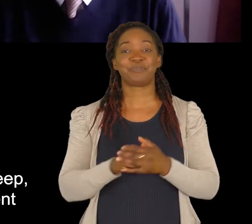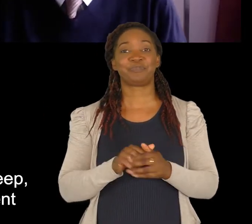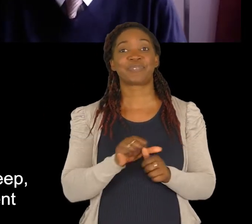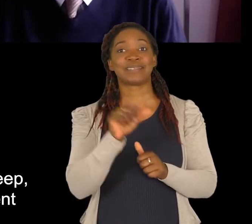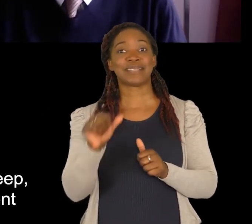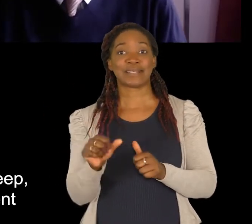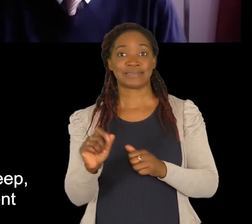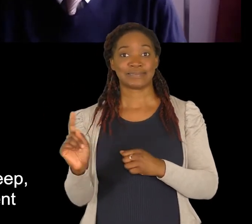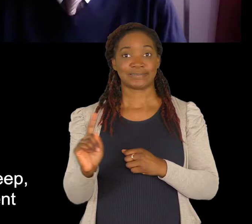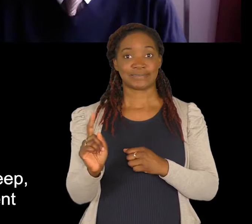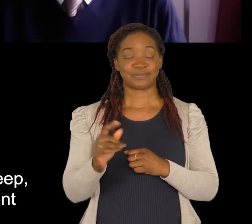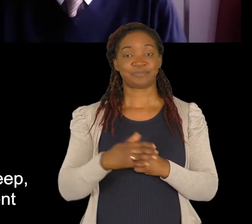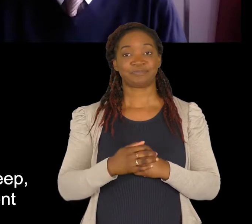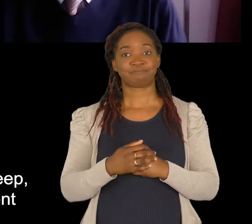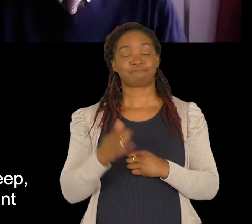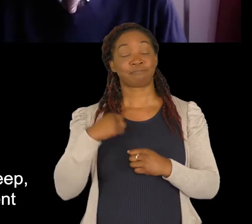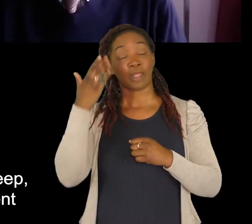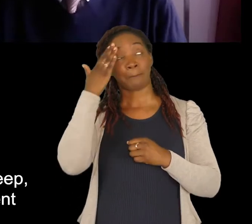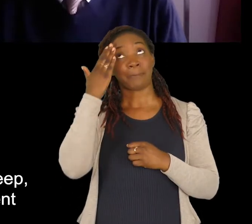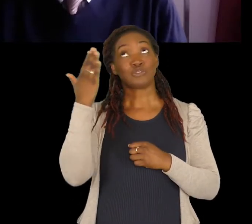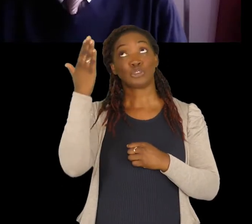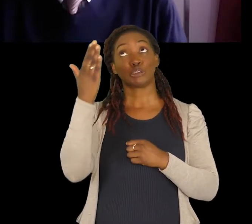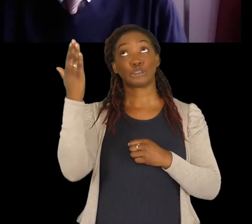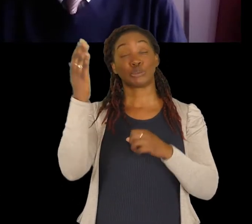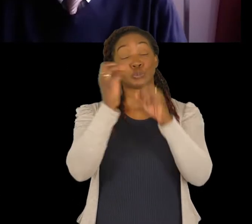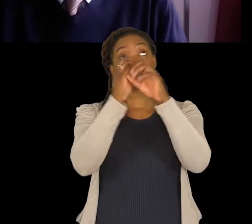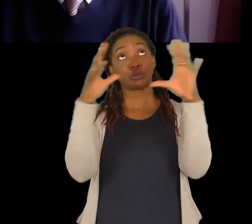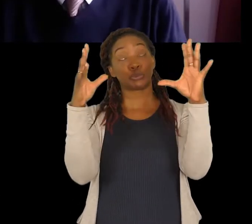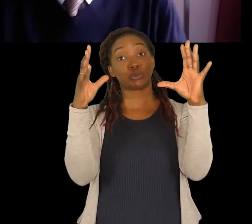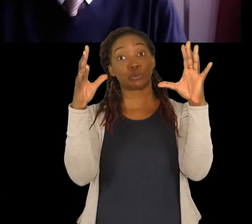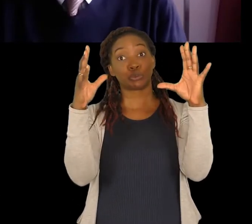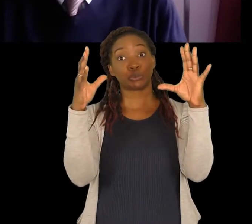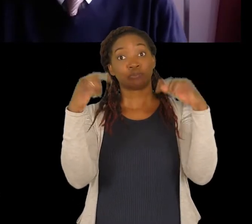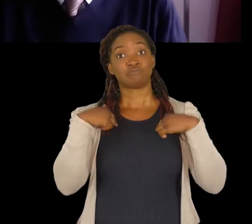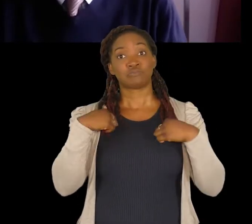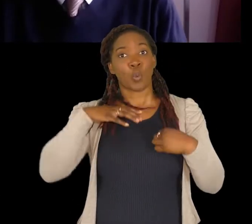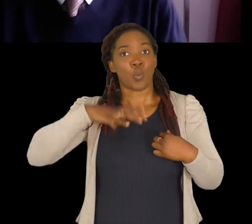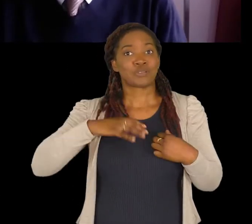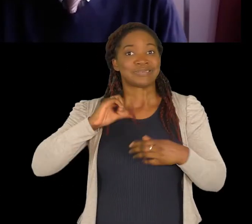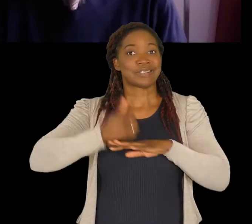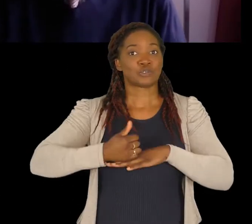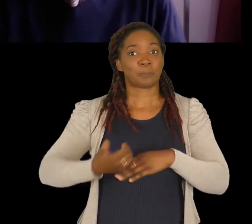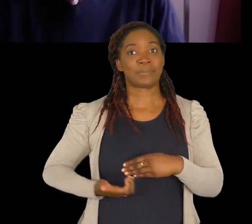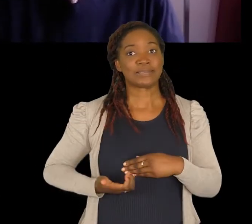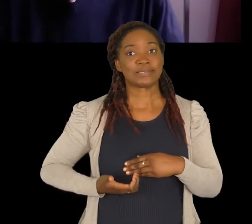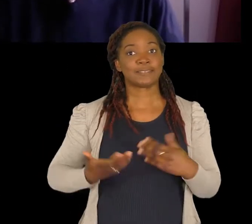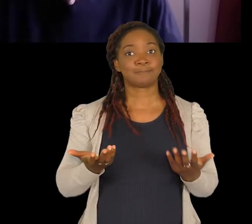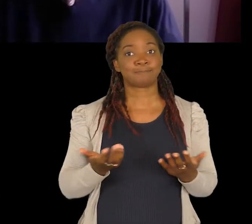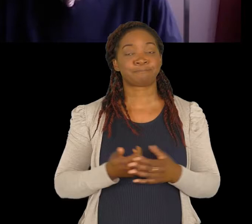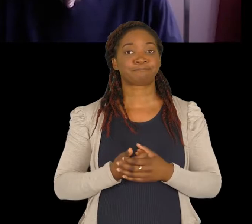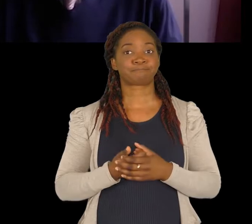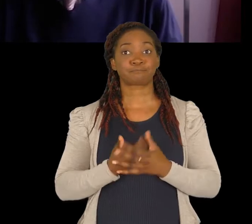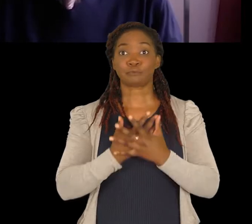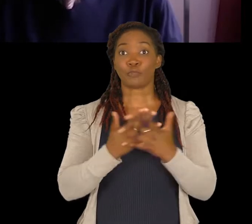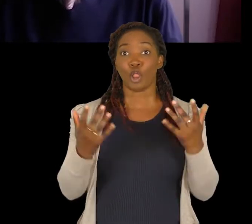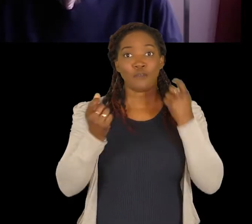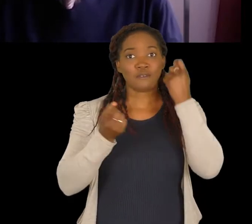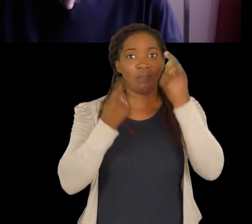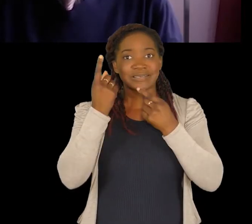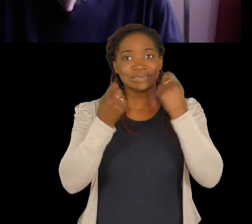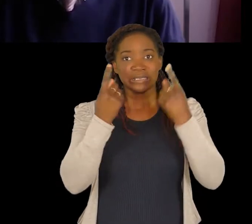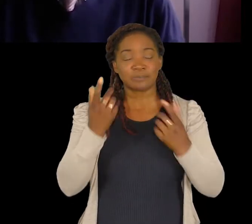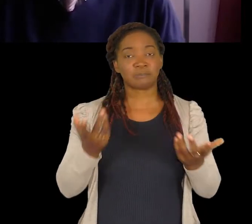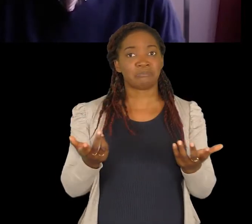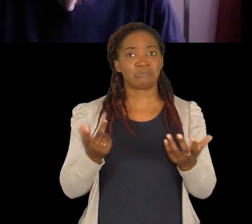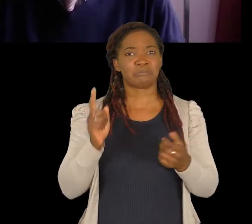the next thing. Okay, so imagine for a moment, I'm thinking of setting up my business. I have lots of ideas, but